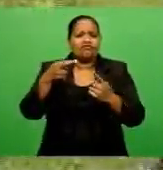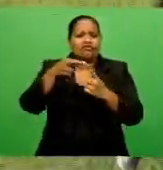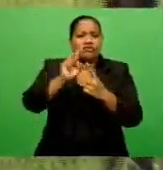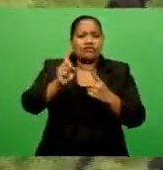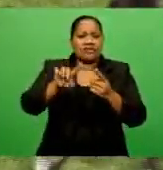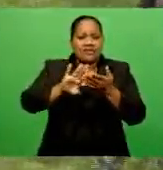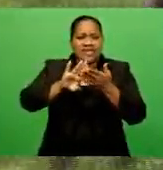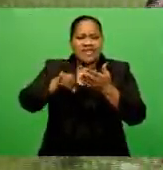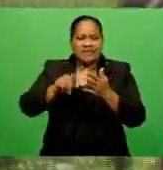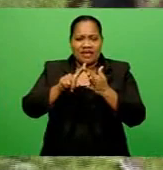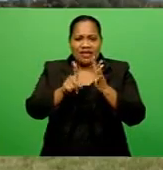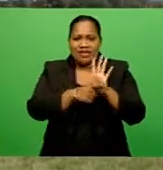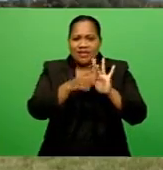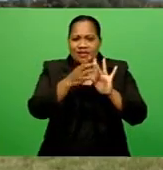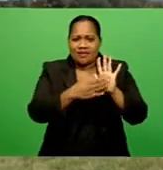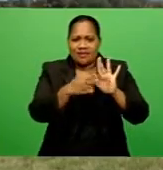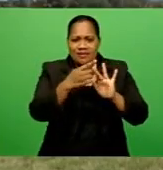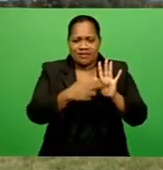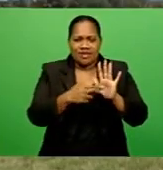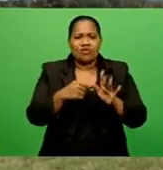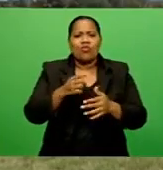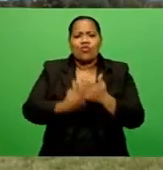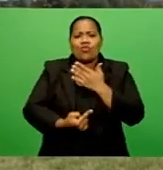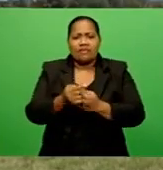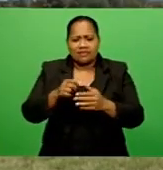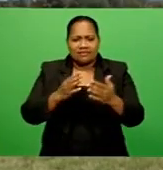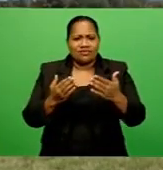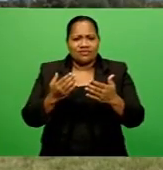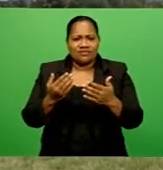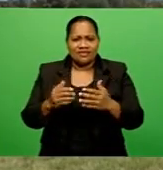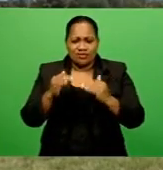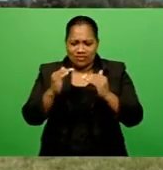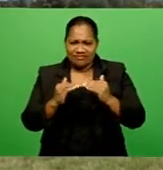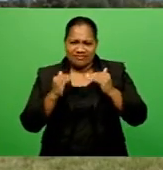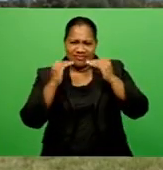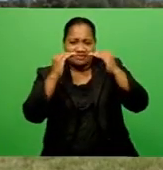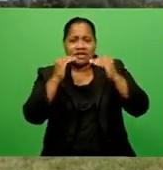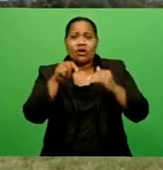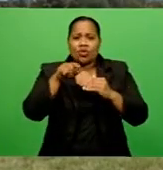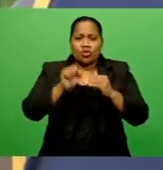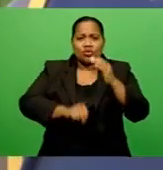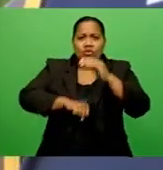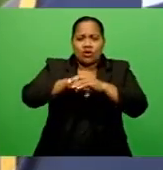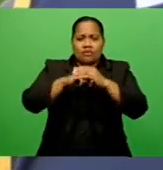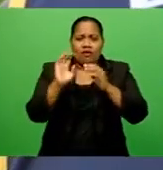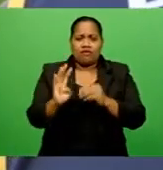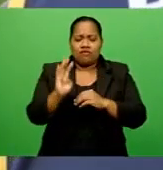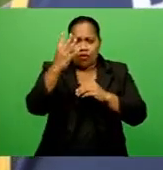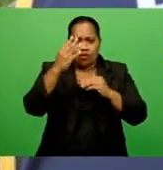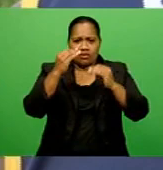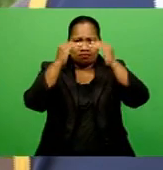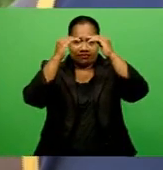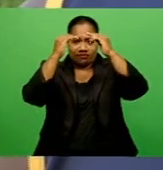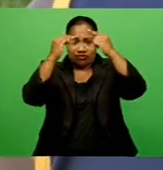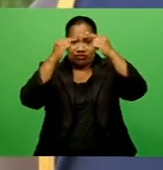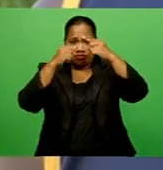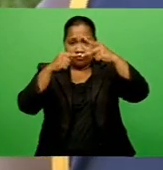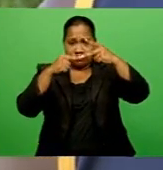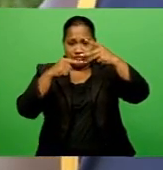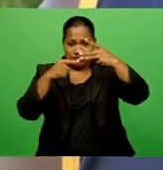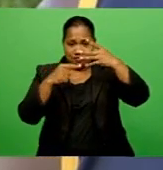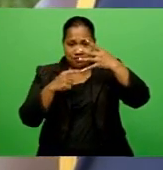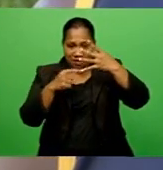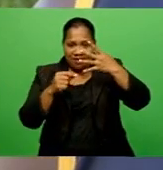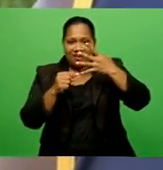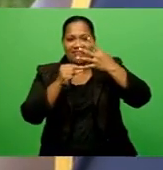is to reach the top 4 of the Super Series, and we'll see